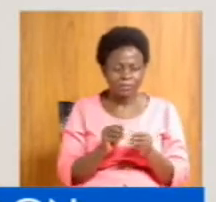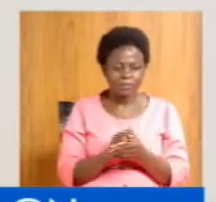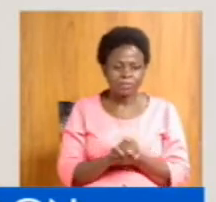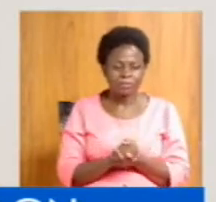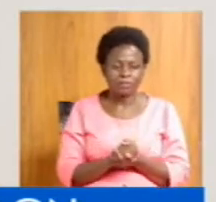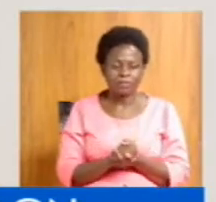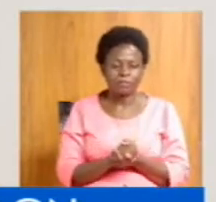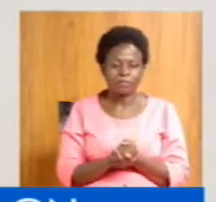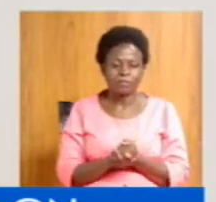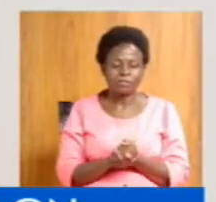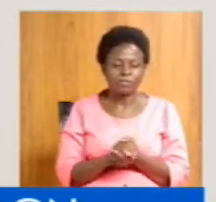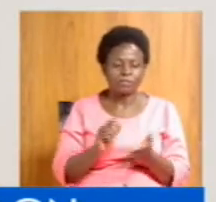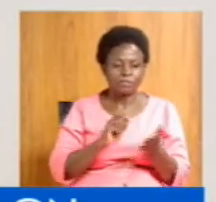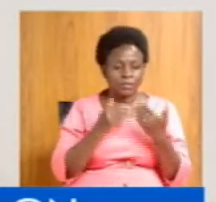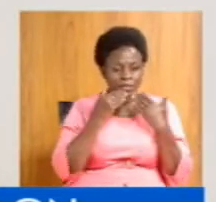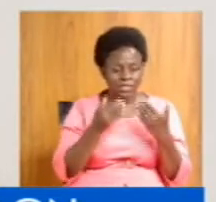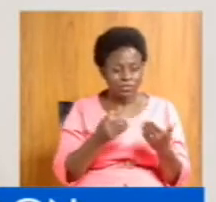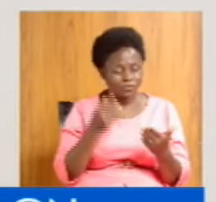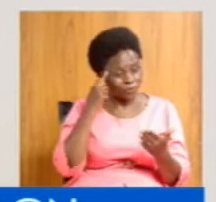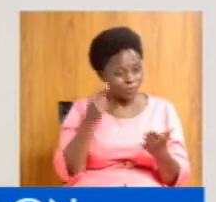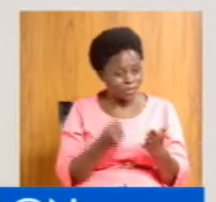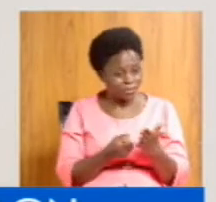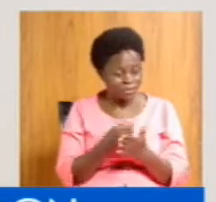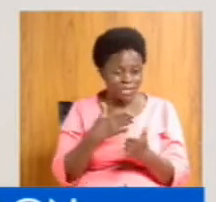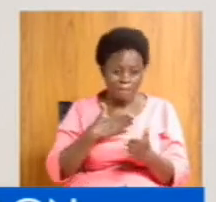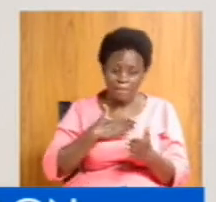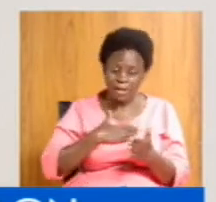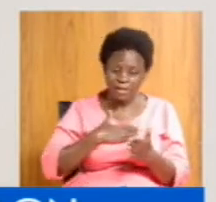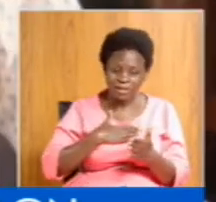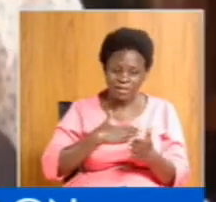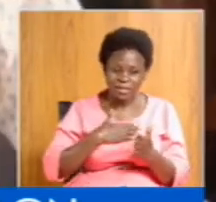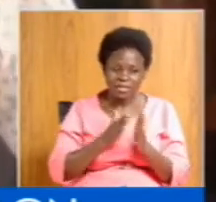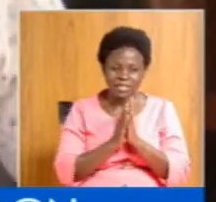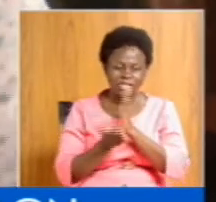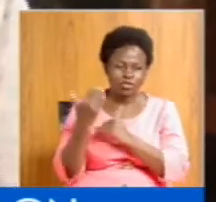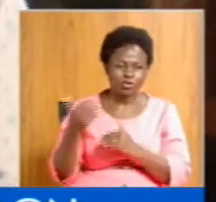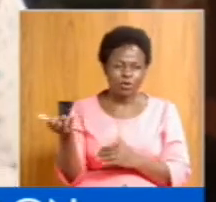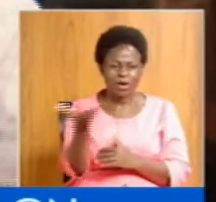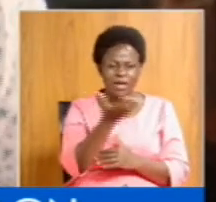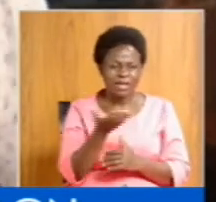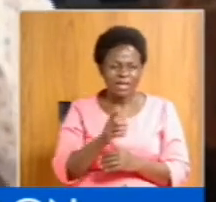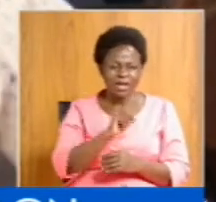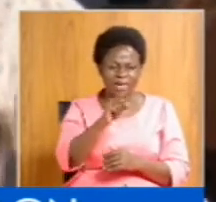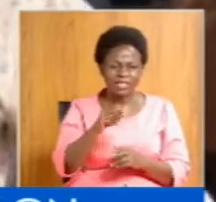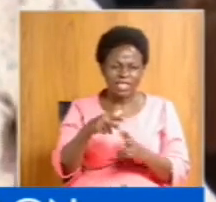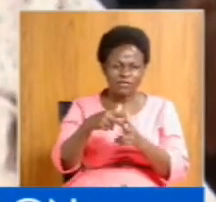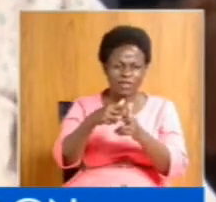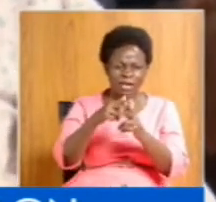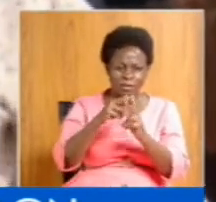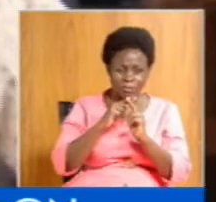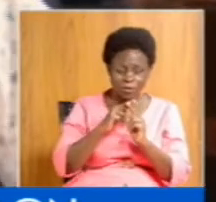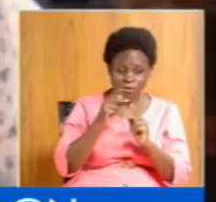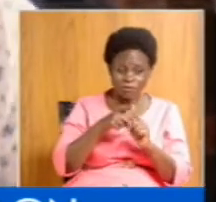Moses Kagwa thank you very much for the opportunity mine is just a historic analysis and ask whether we can borrow from what the